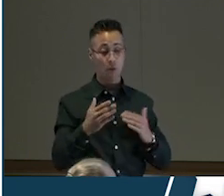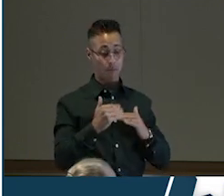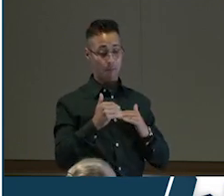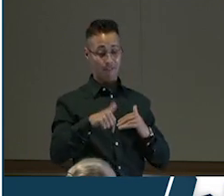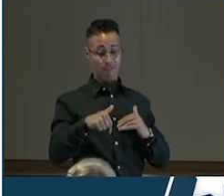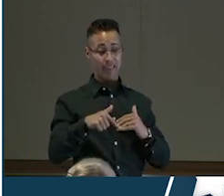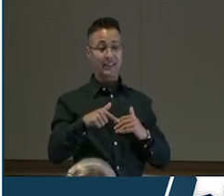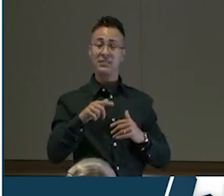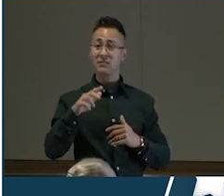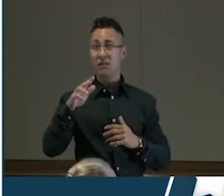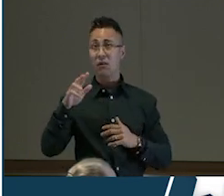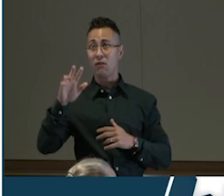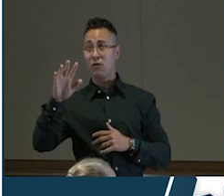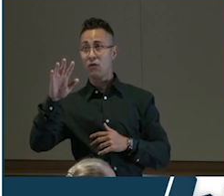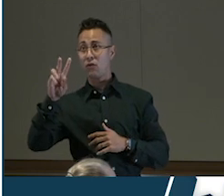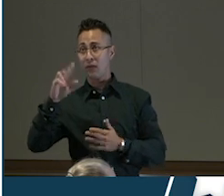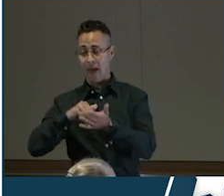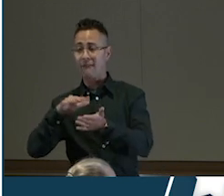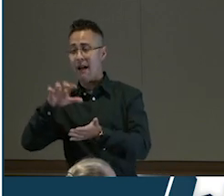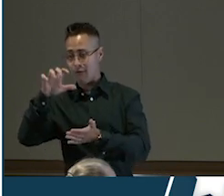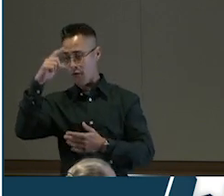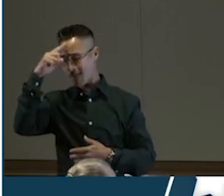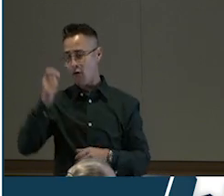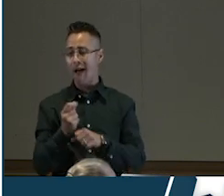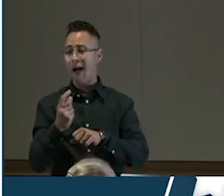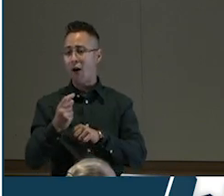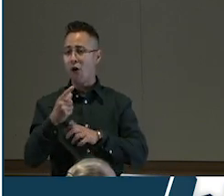of $2,500 is the annual cost.